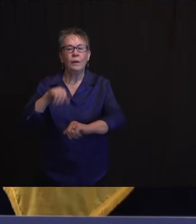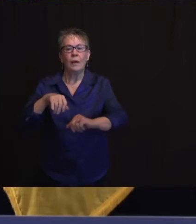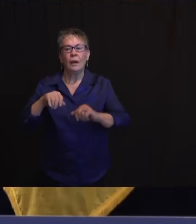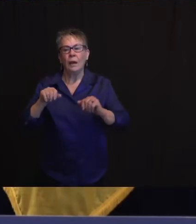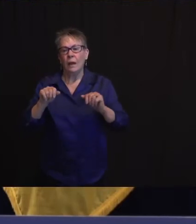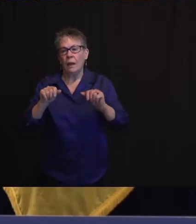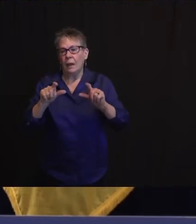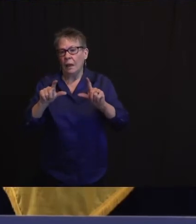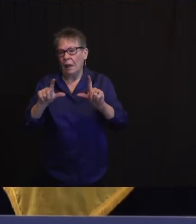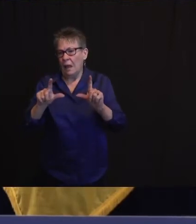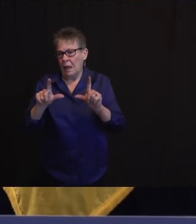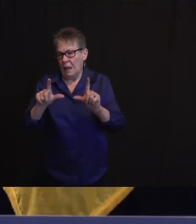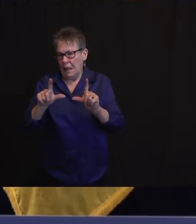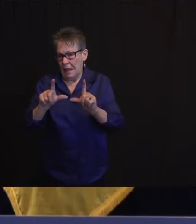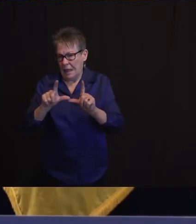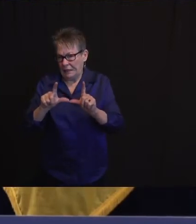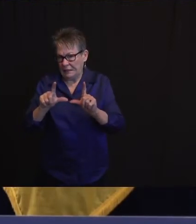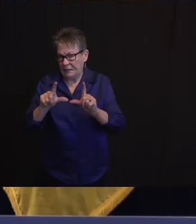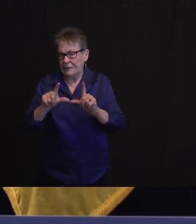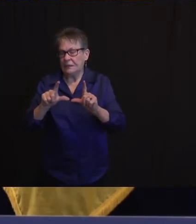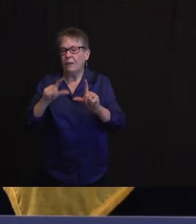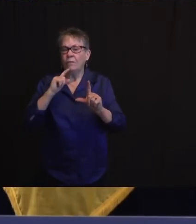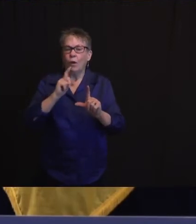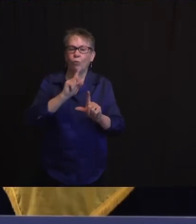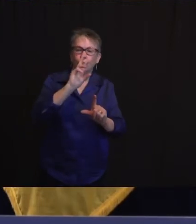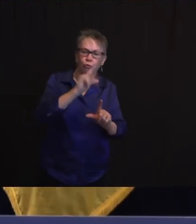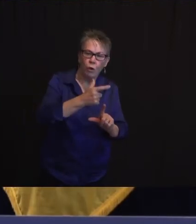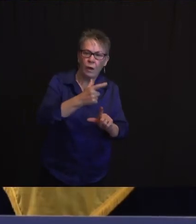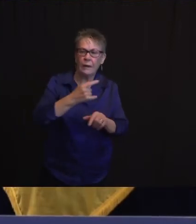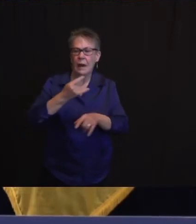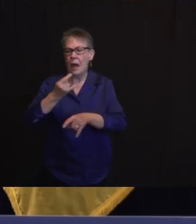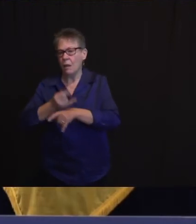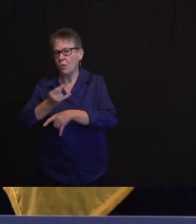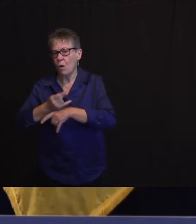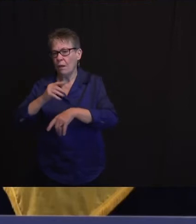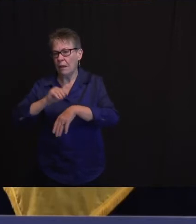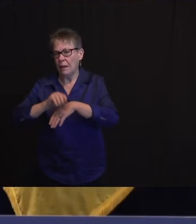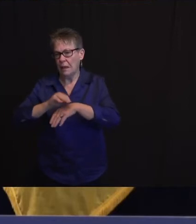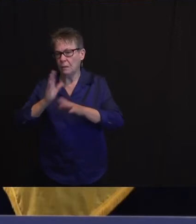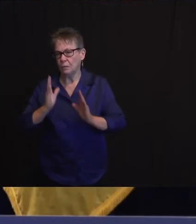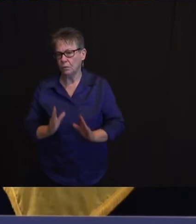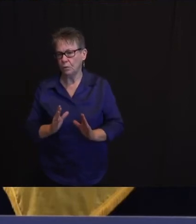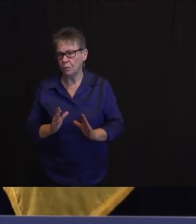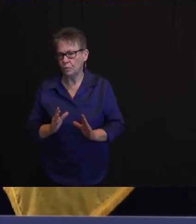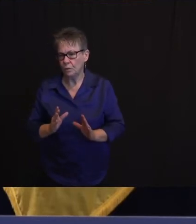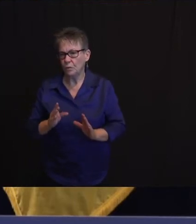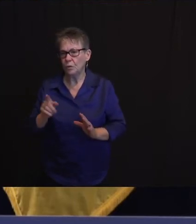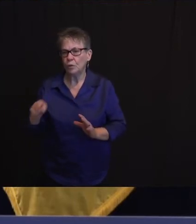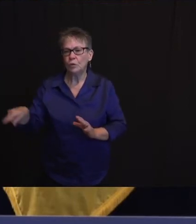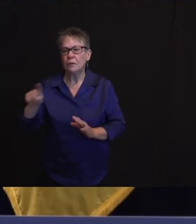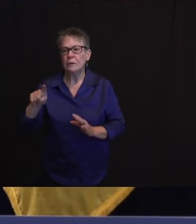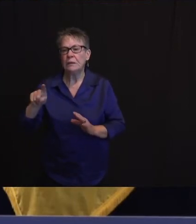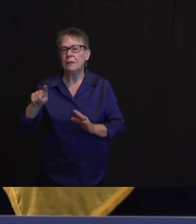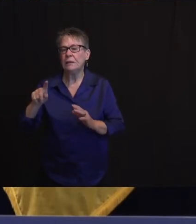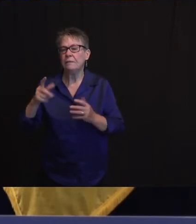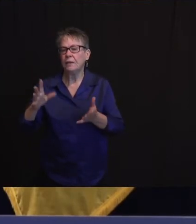evaluating her pardon application? And more broadly, what steps are you taking to implement the legislation you signed as part of your Second Chance